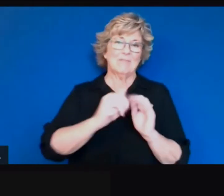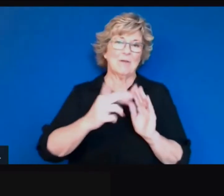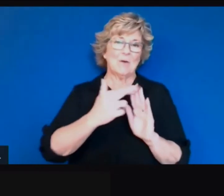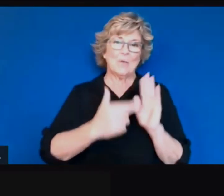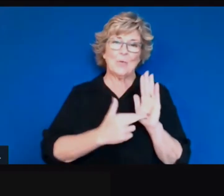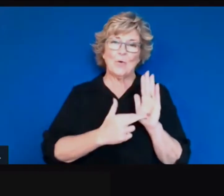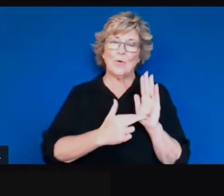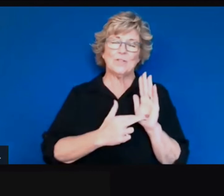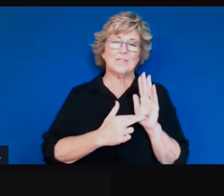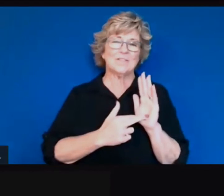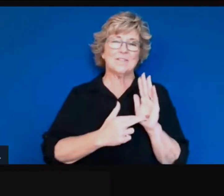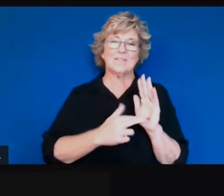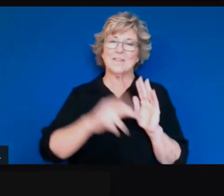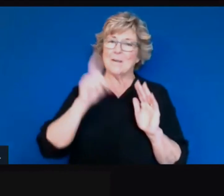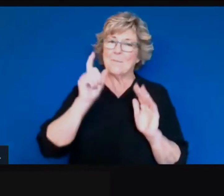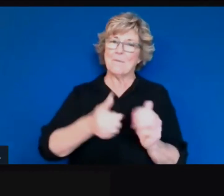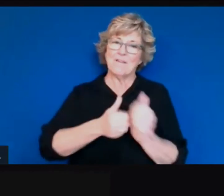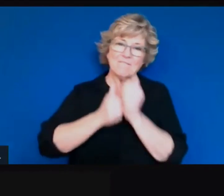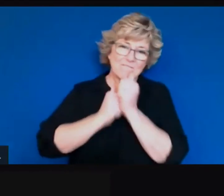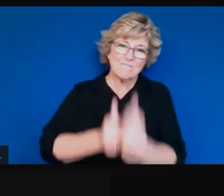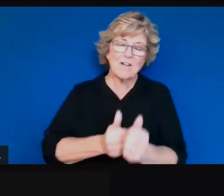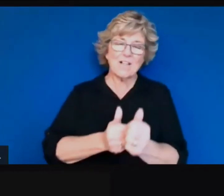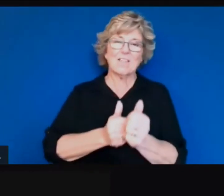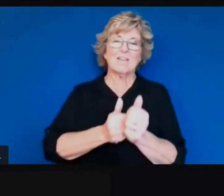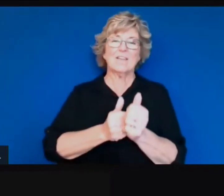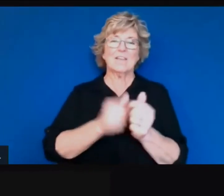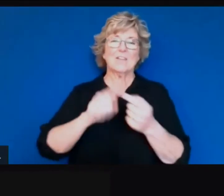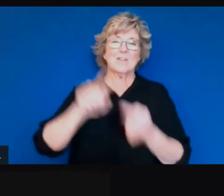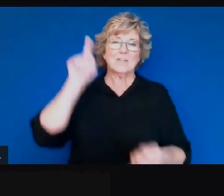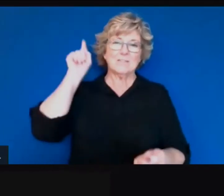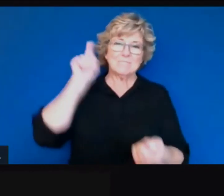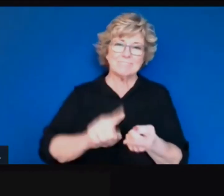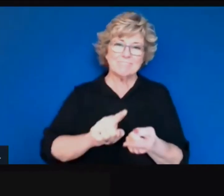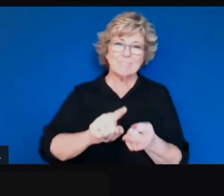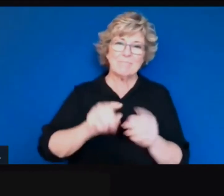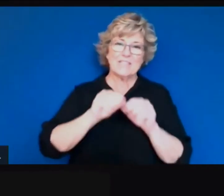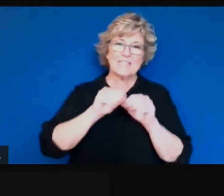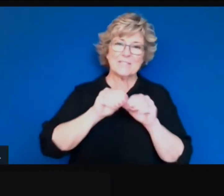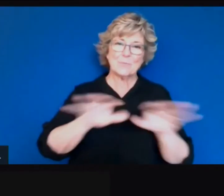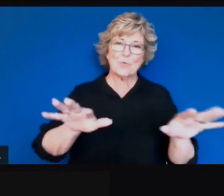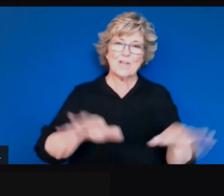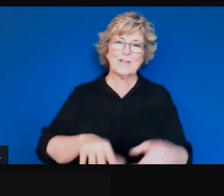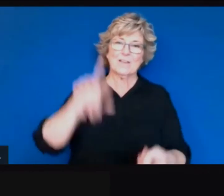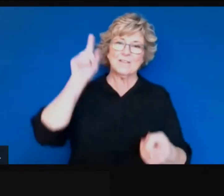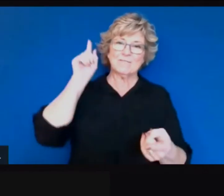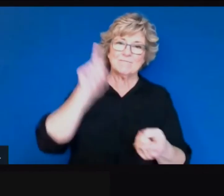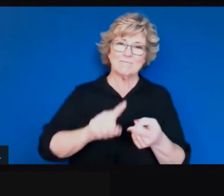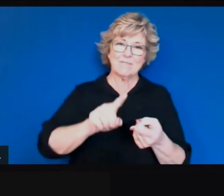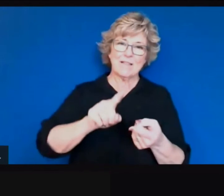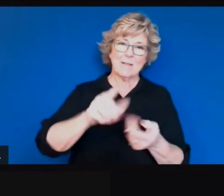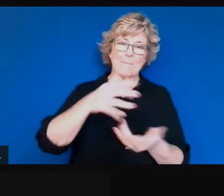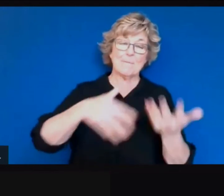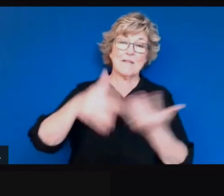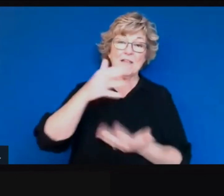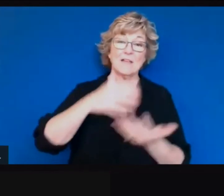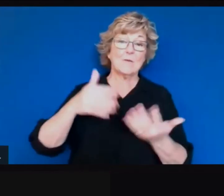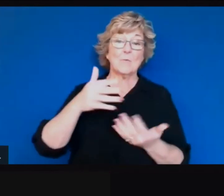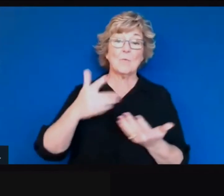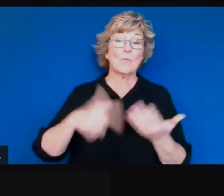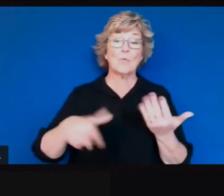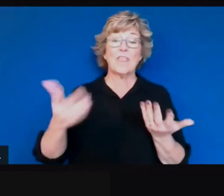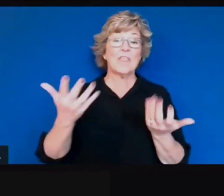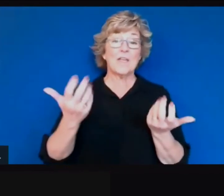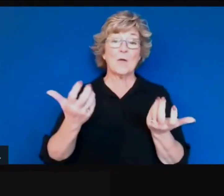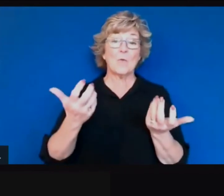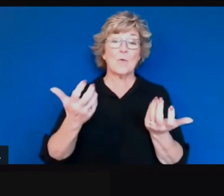our regulations. We've got to do everything in our power to mitigate spread and to mitigate mixing. And so what they asked for